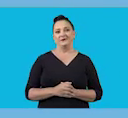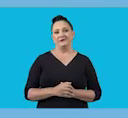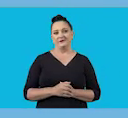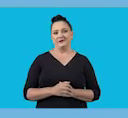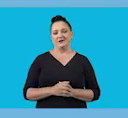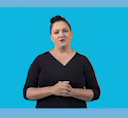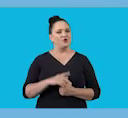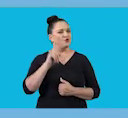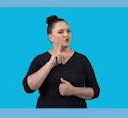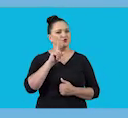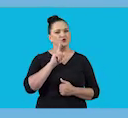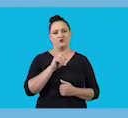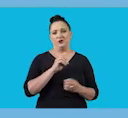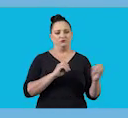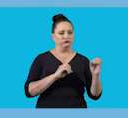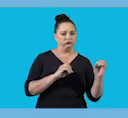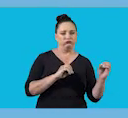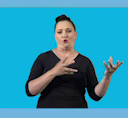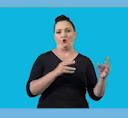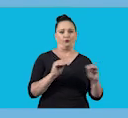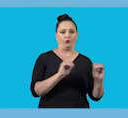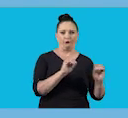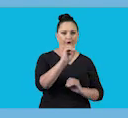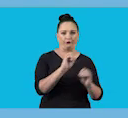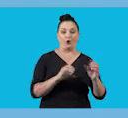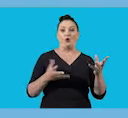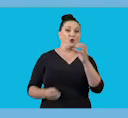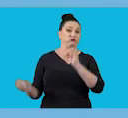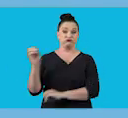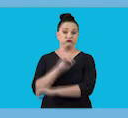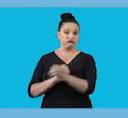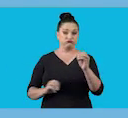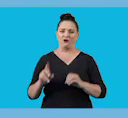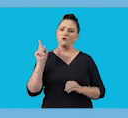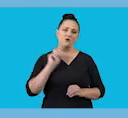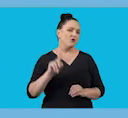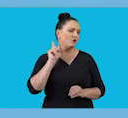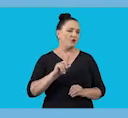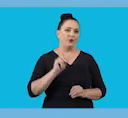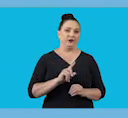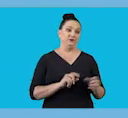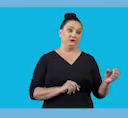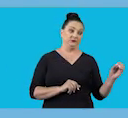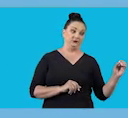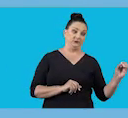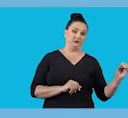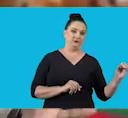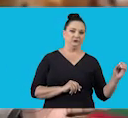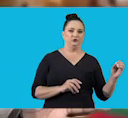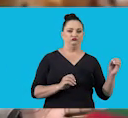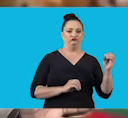is going to be motion. The particles of matter are in a state of continuous motion. They are always